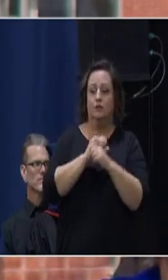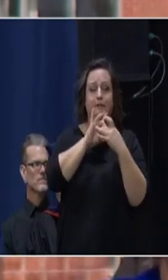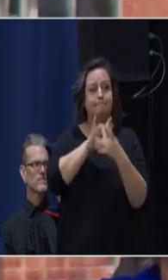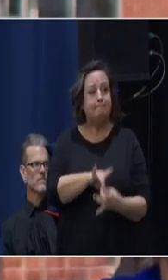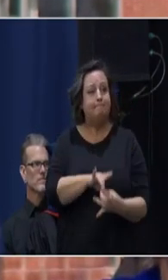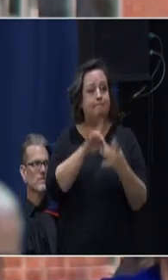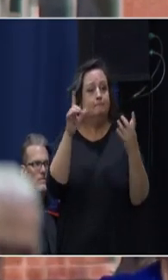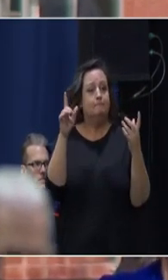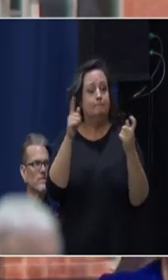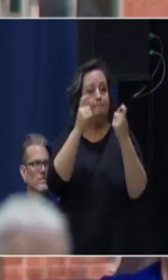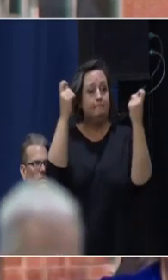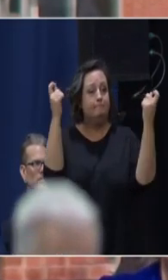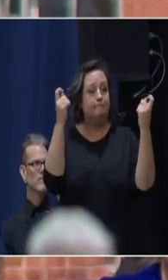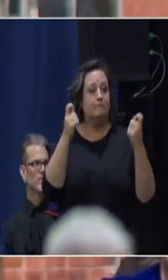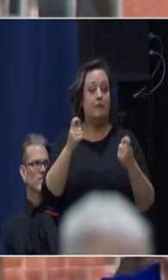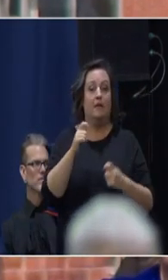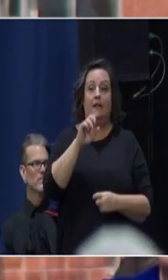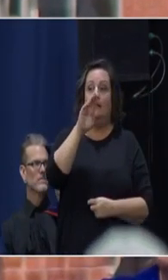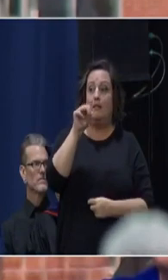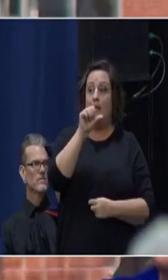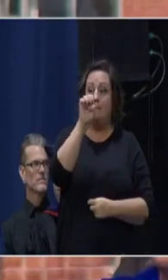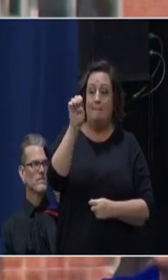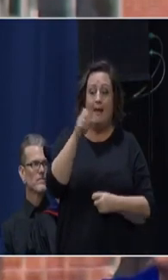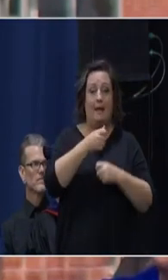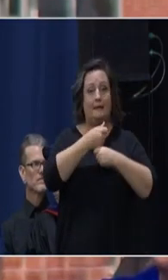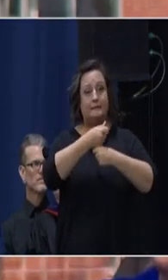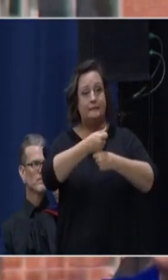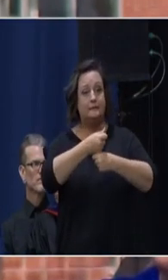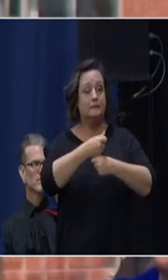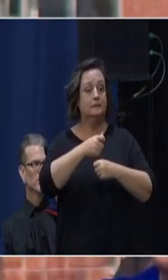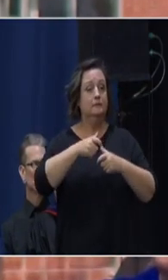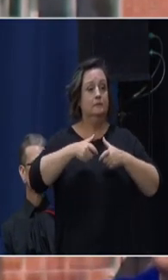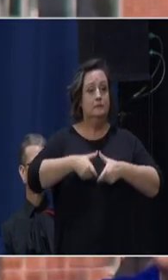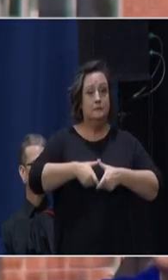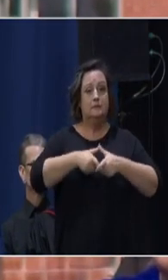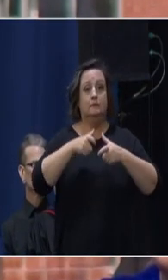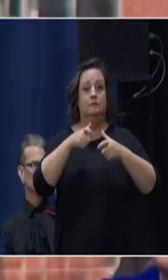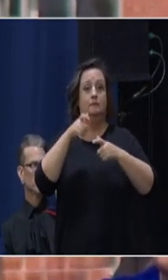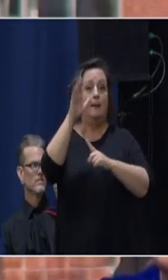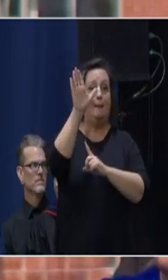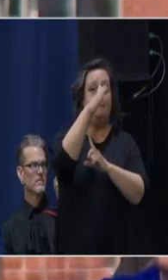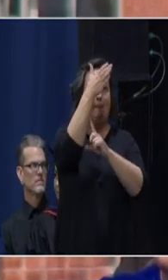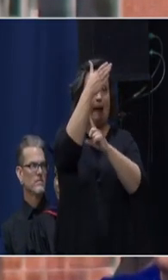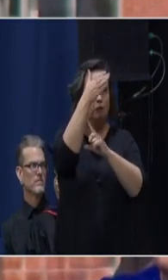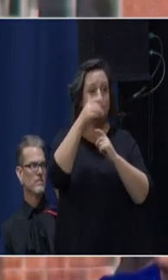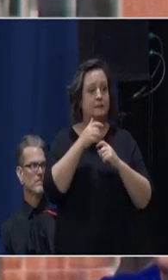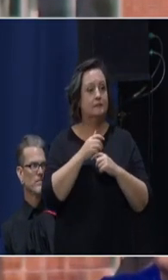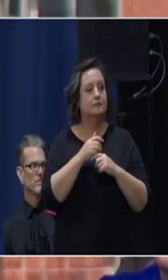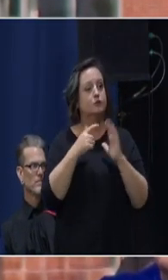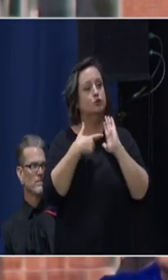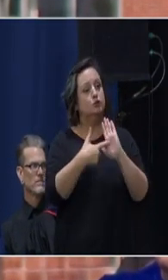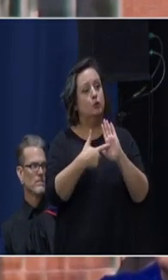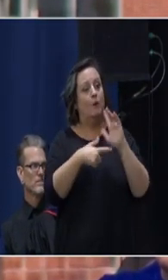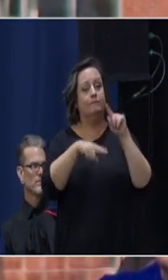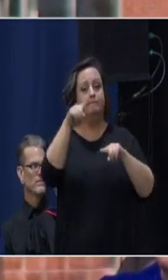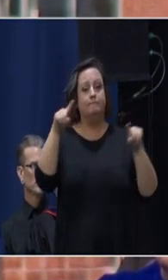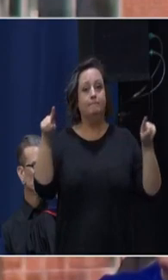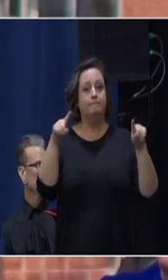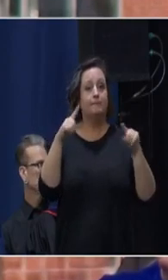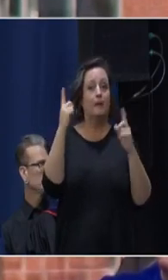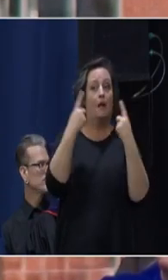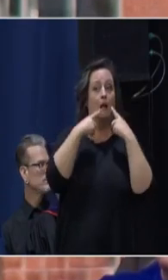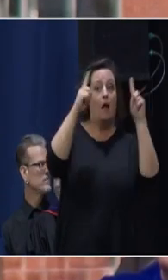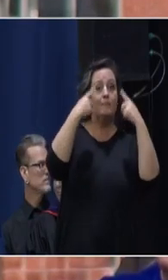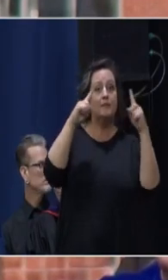is the presentation of the mace and college banners during the processional. These items symbolize the graduates' accomplishments and the